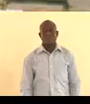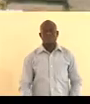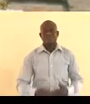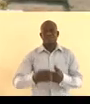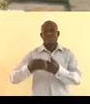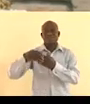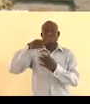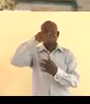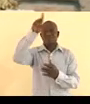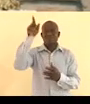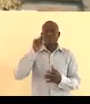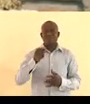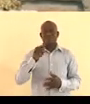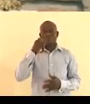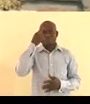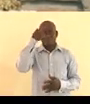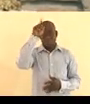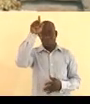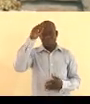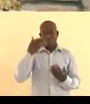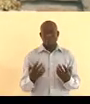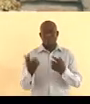Lead questions for today.